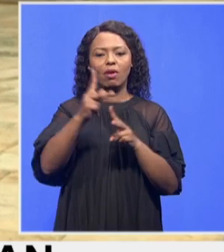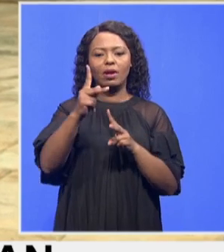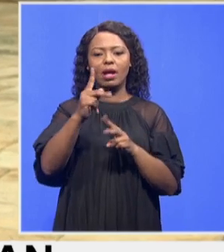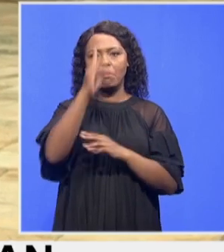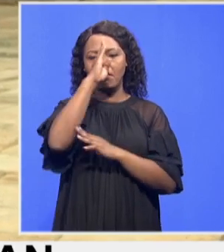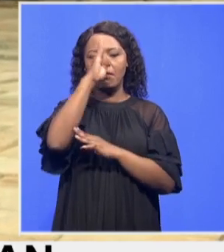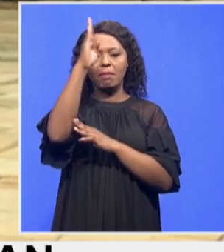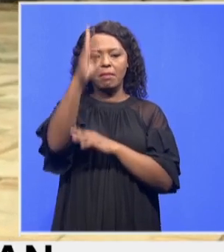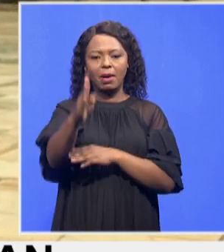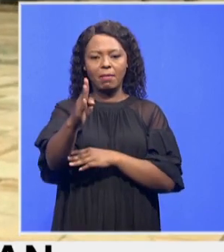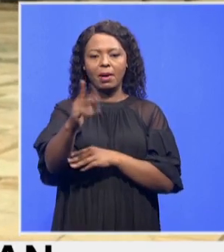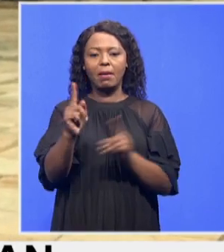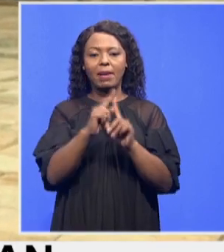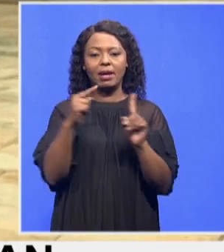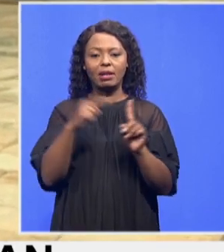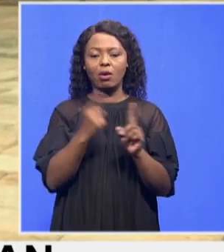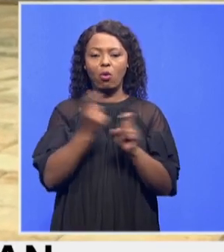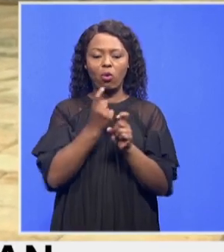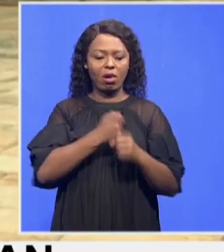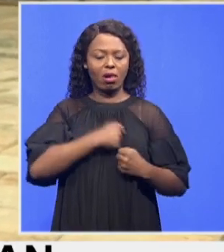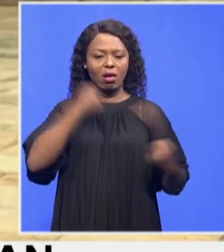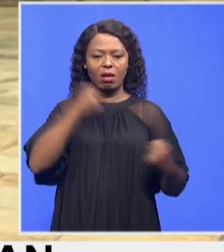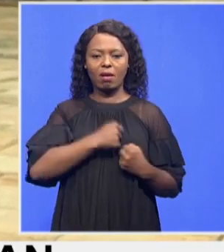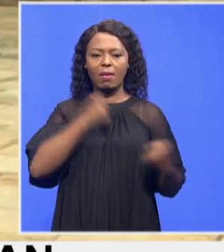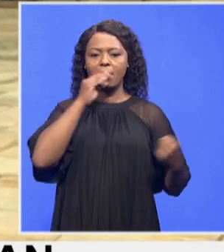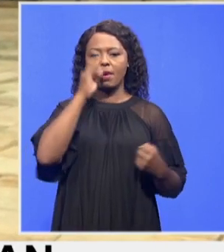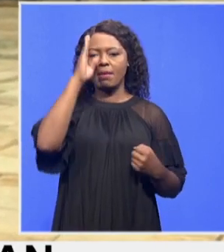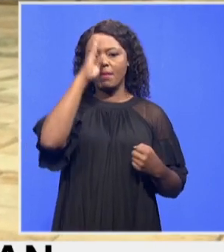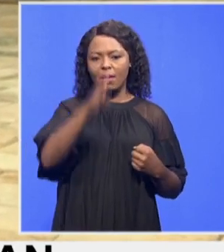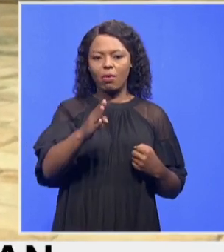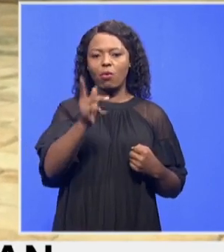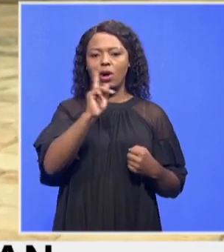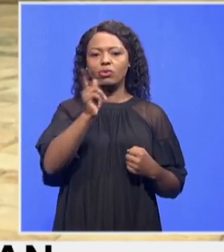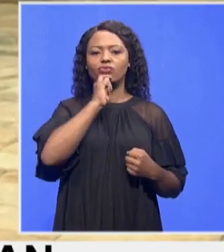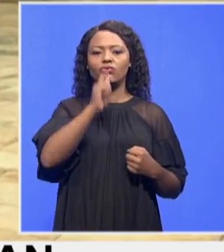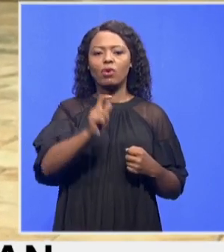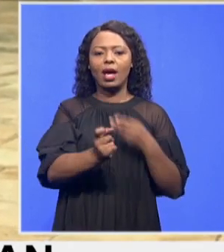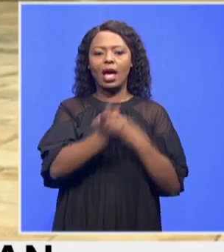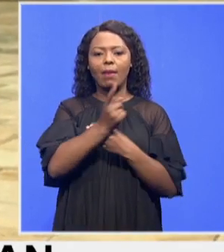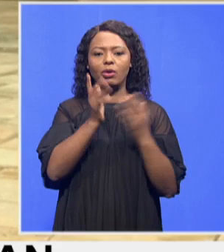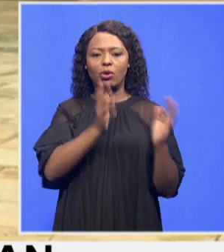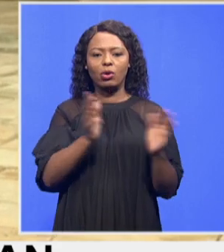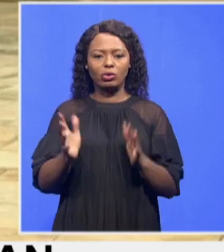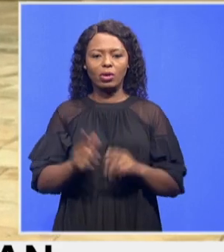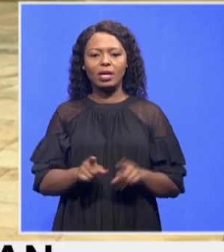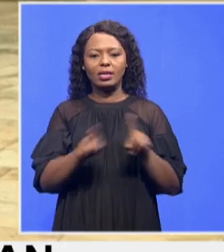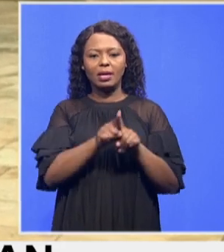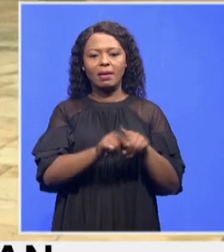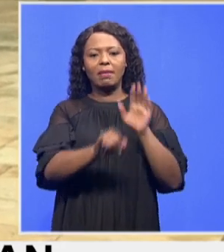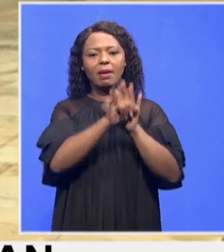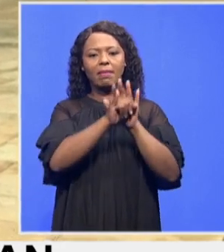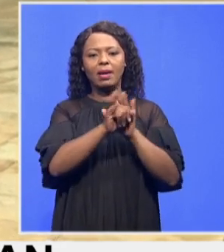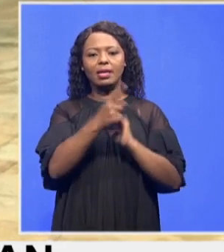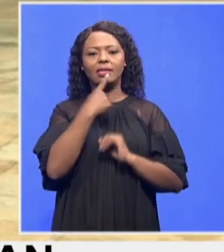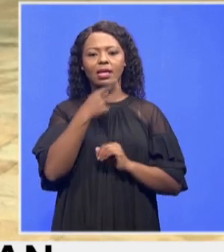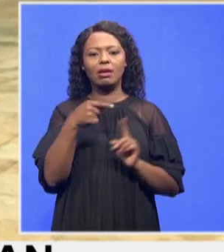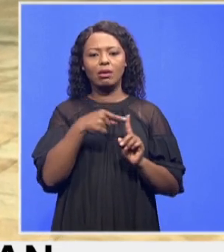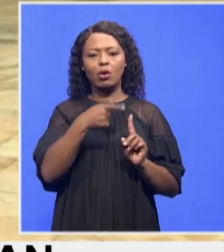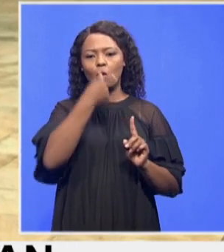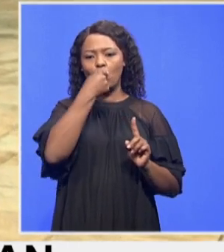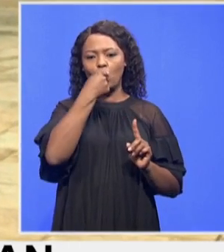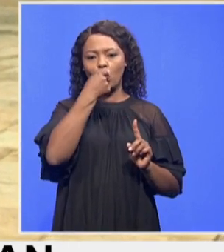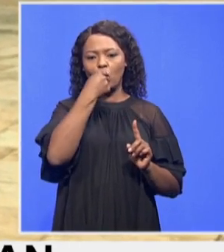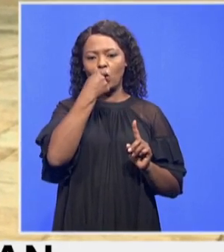say those particular utterances of speaking of what is truly on the ground. Some have even labeled Dr. Motsoaledi as bordering